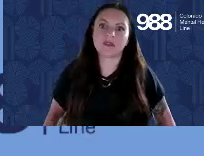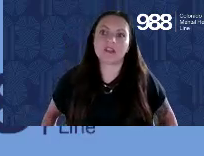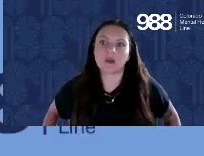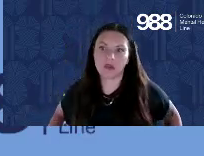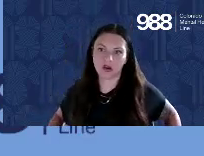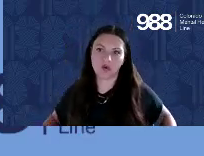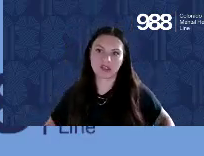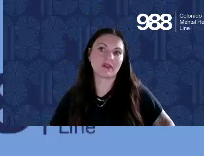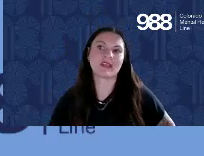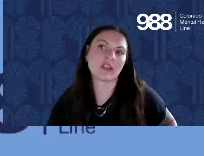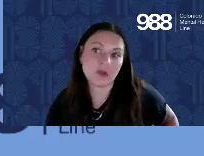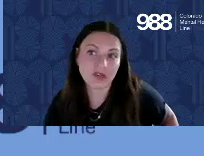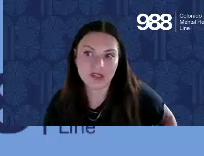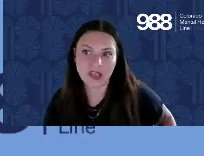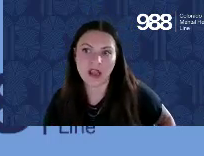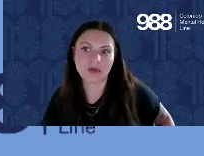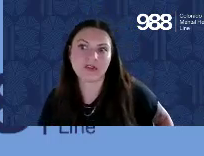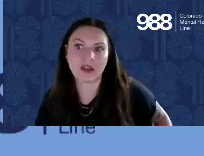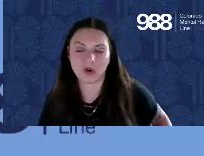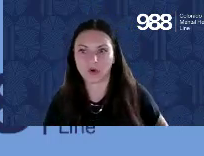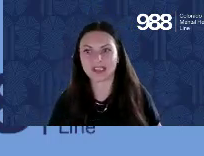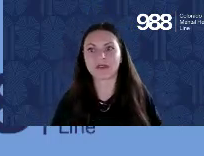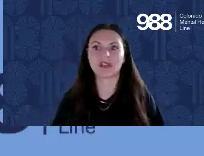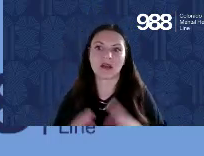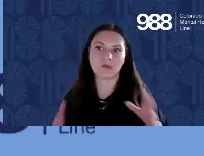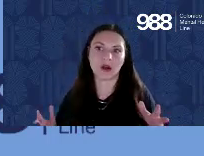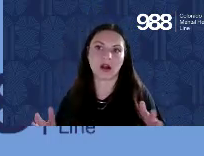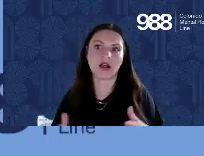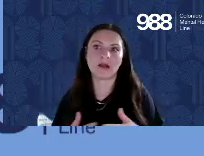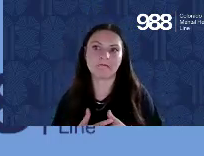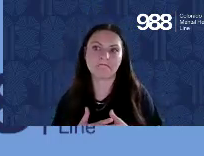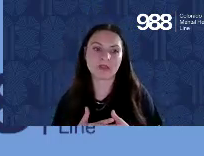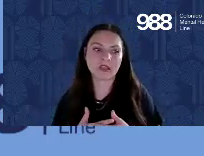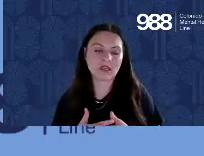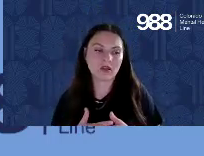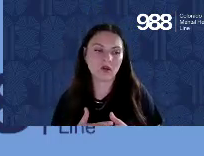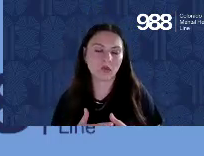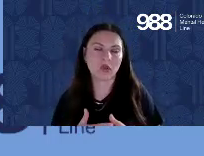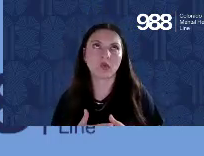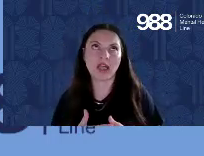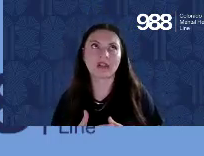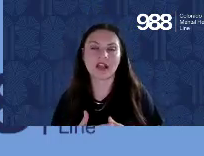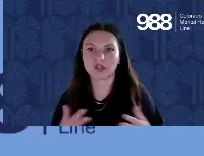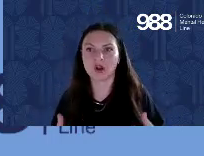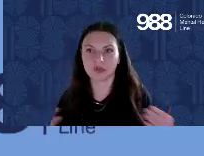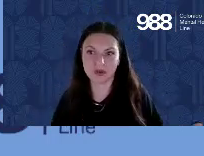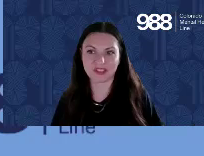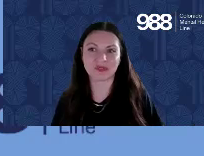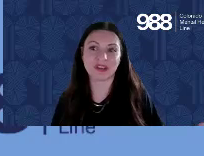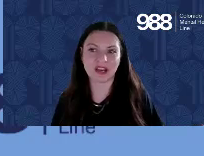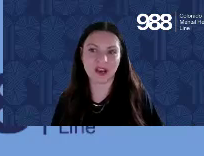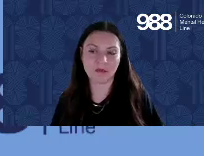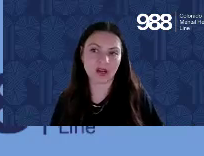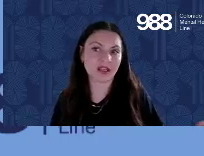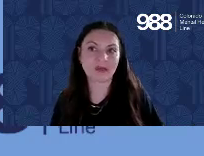is not something that we are going to be saying communities cannot provide. We're going to have a lot more, we'll have a lot stronger of a